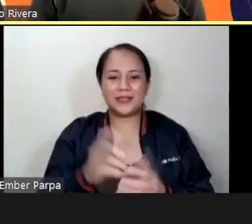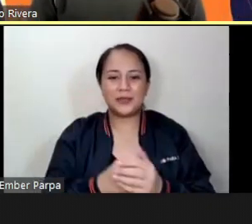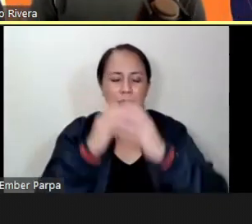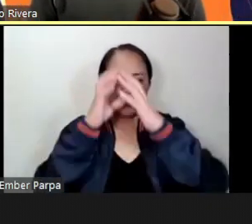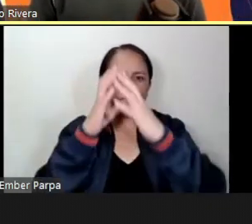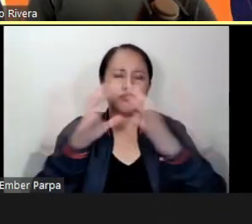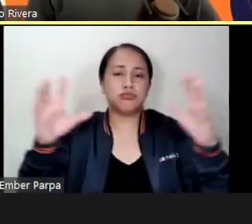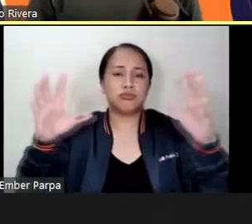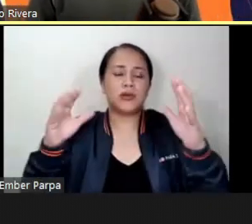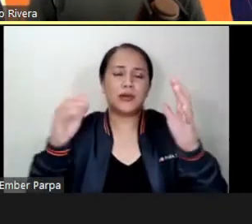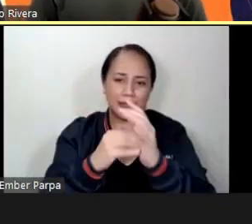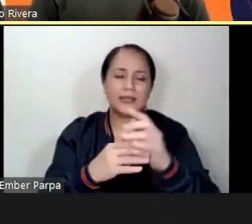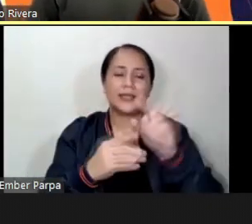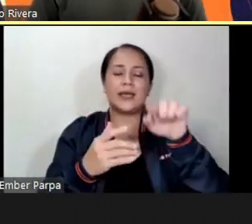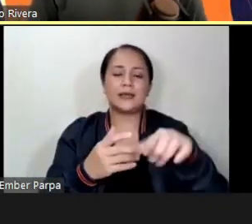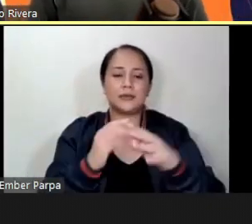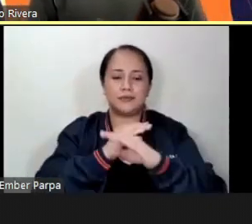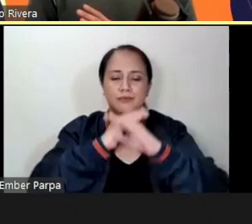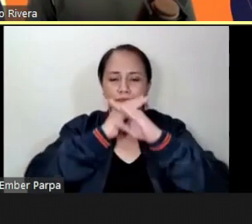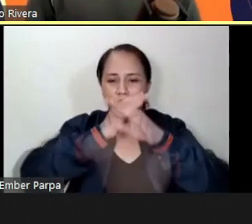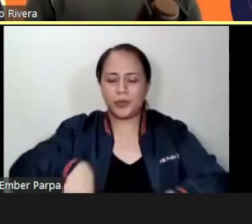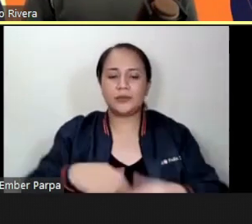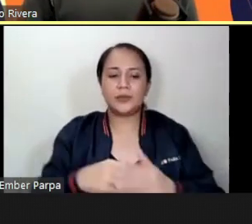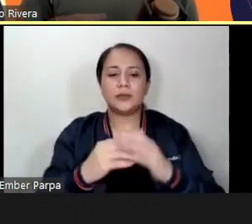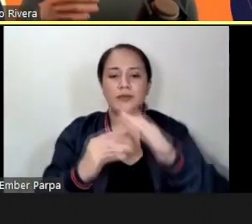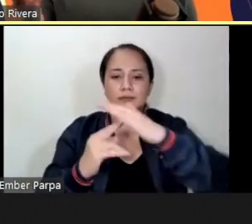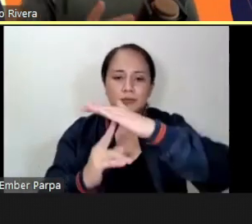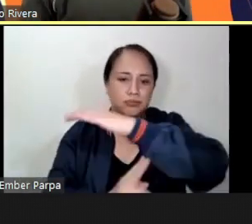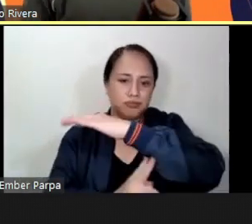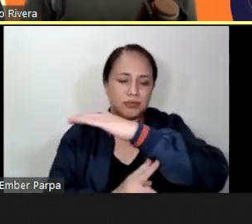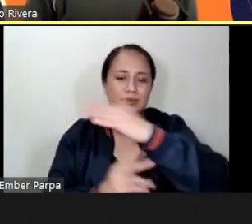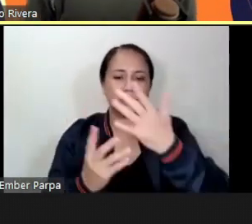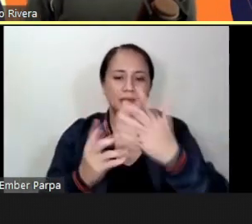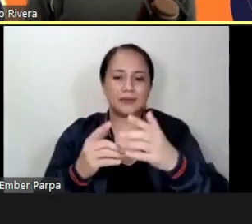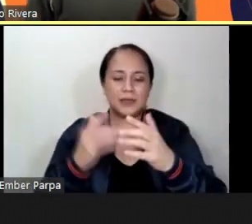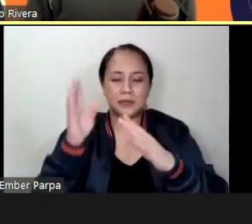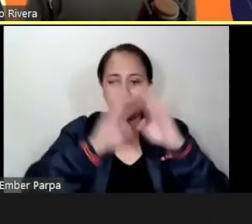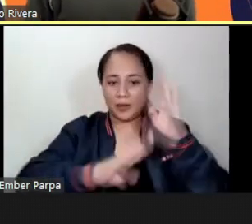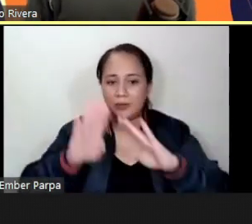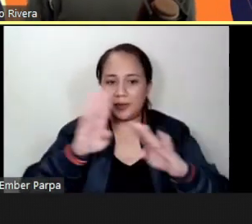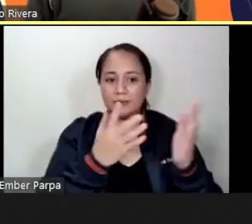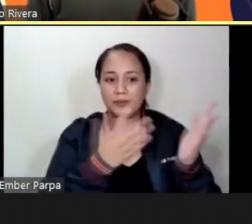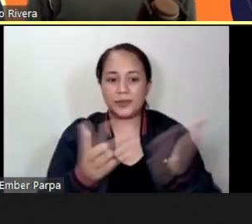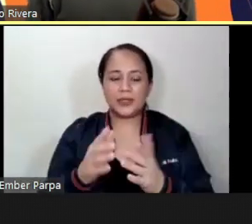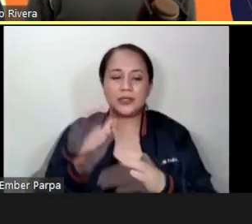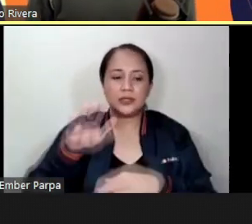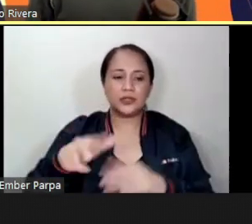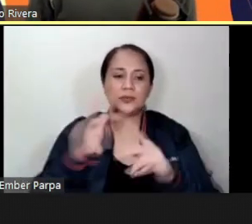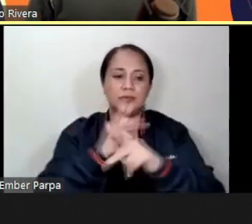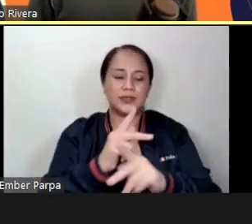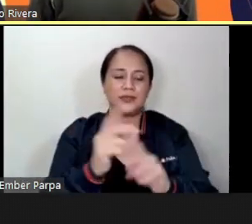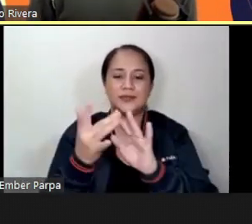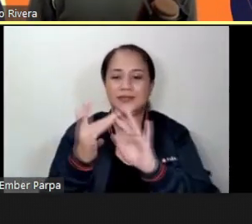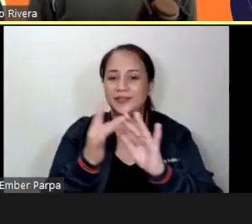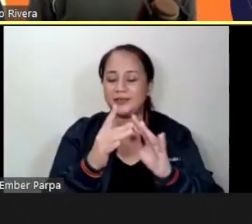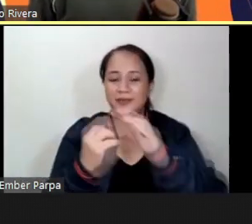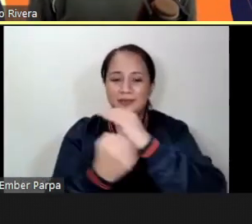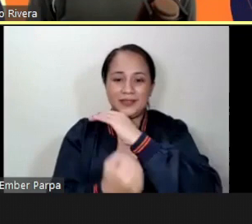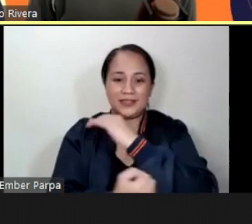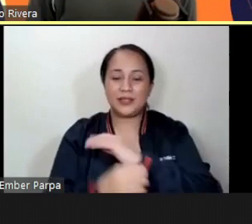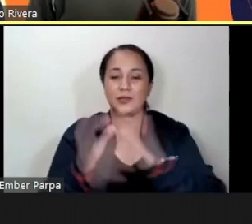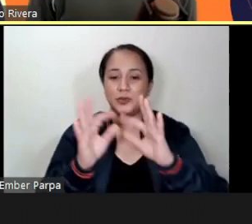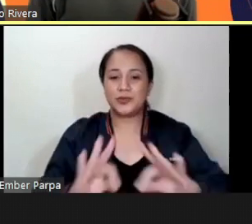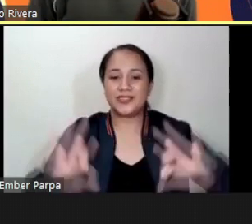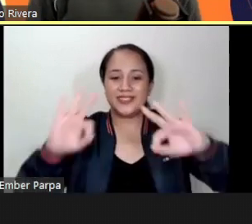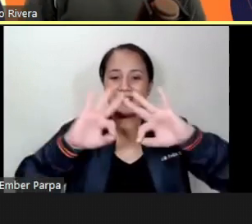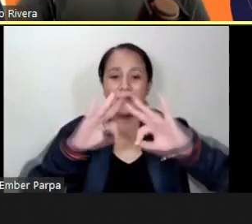the Future, Breaking Barriers, Bridging Gaps is brought to us by the Child Protection Network Foundation and UNICEF.